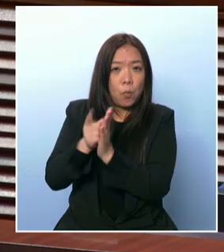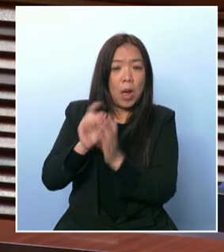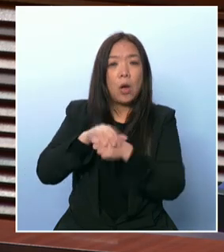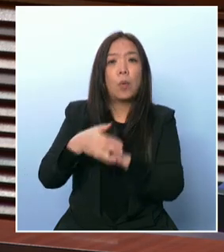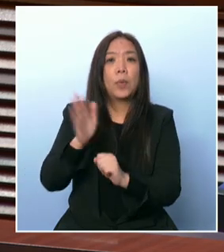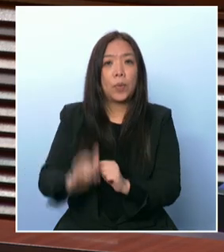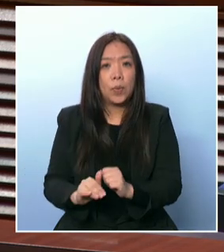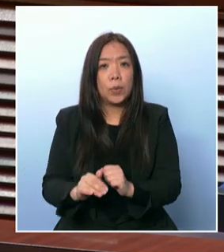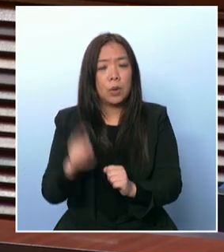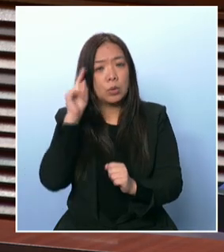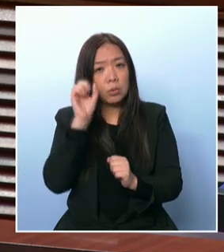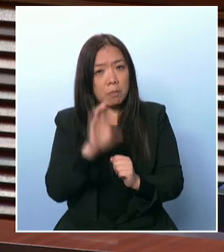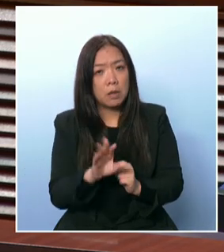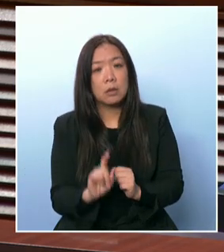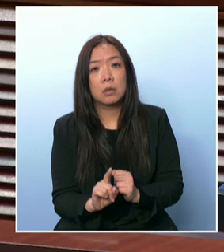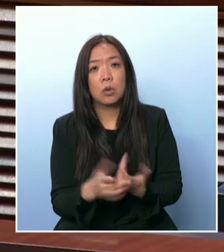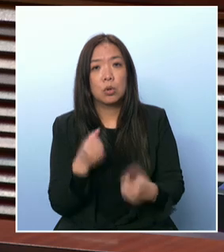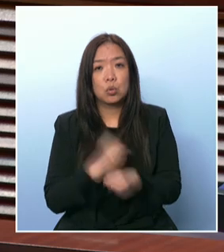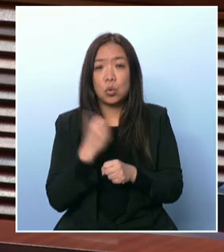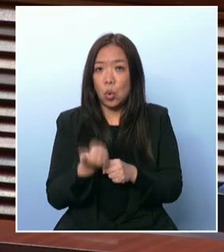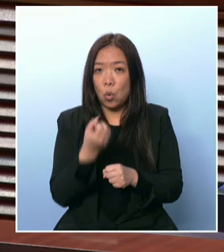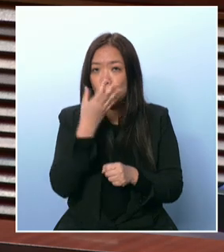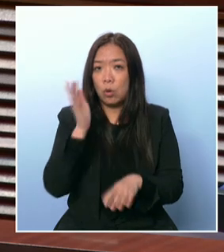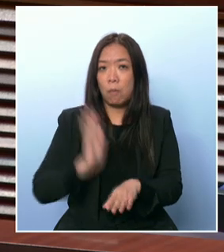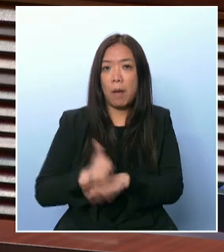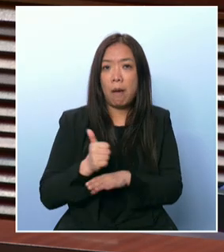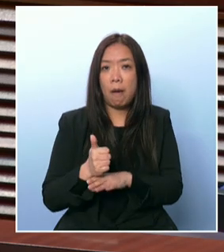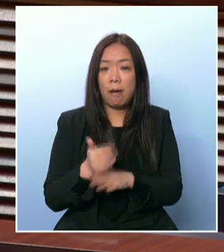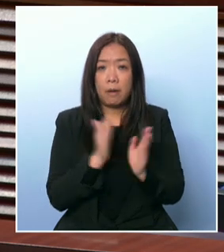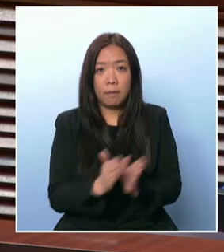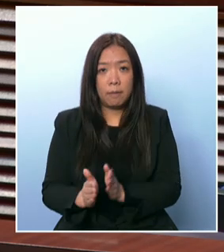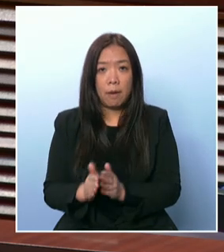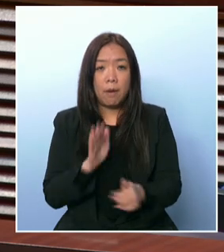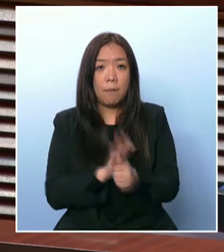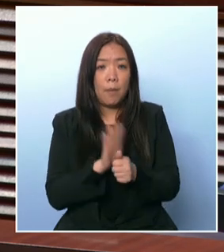Now, we always say that we will leverage on Hong Kong's international advantage to help